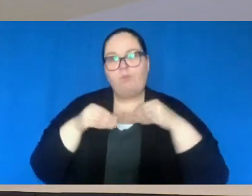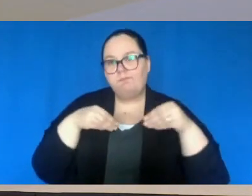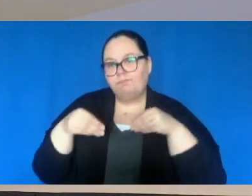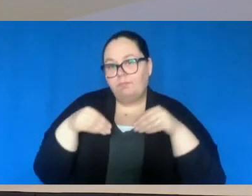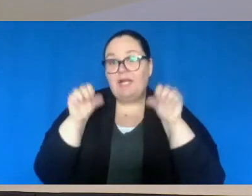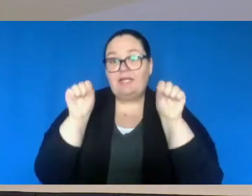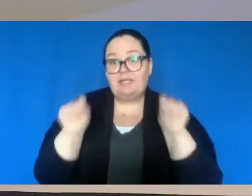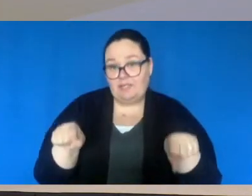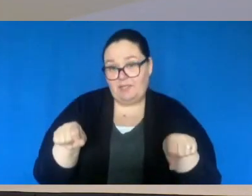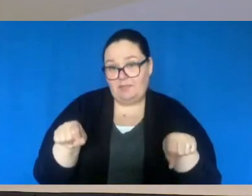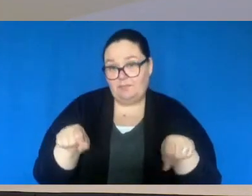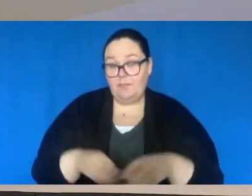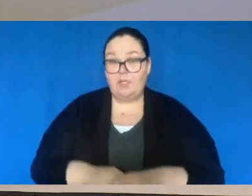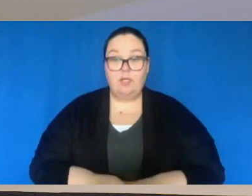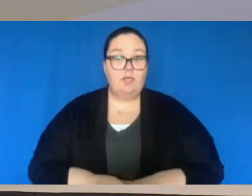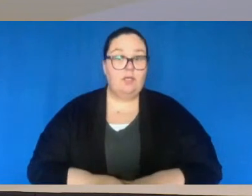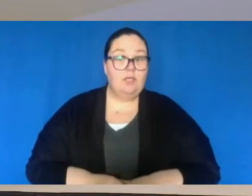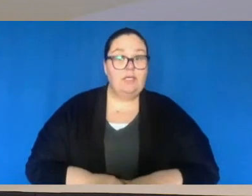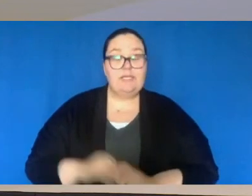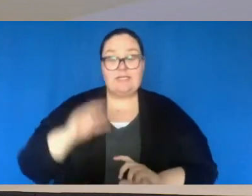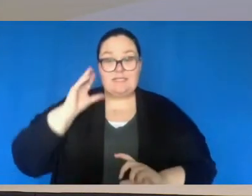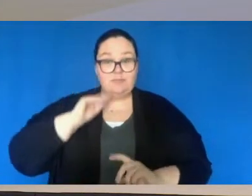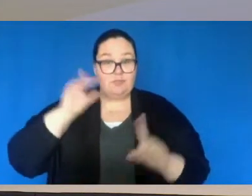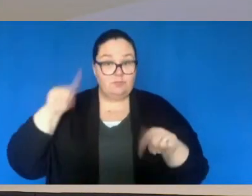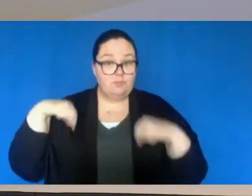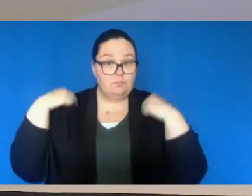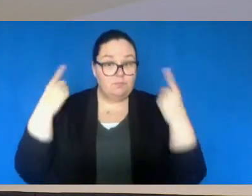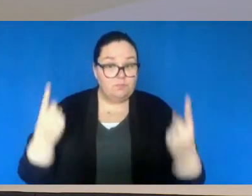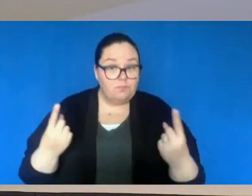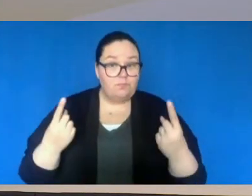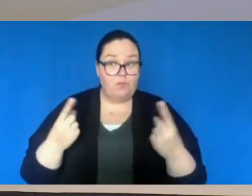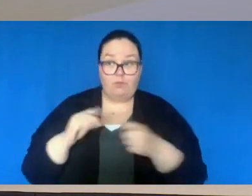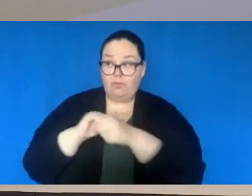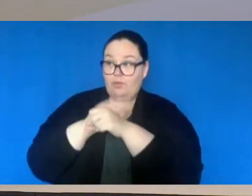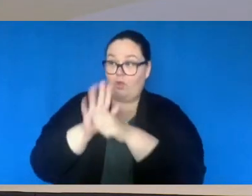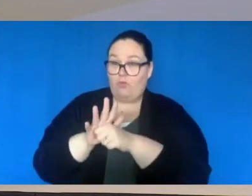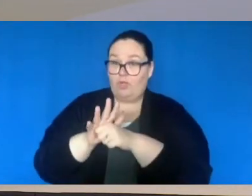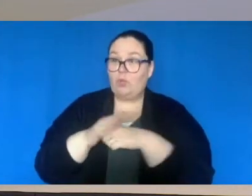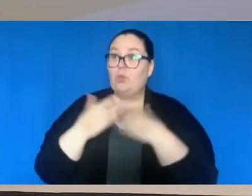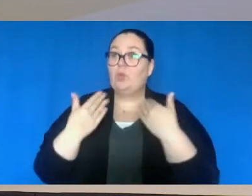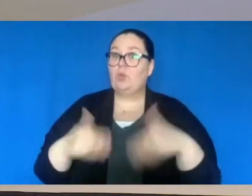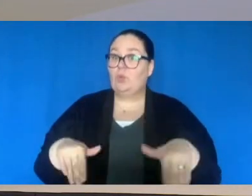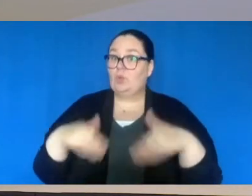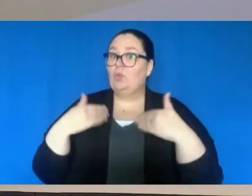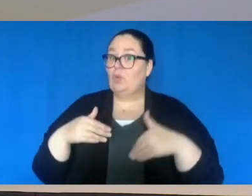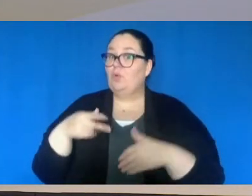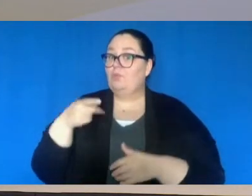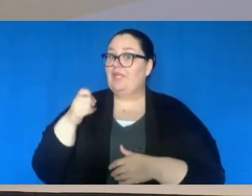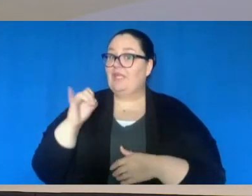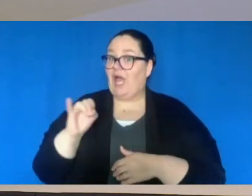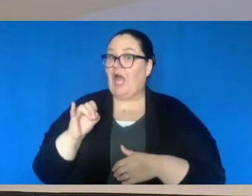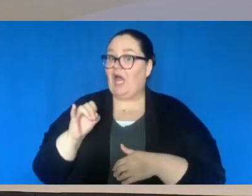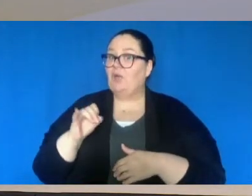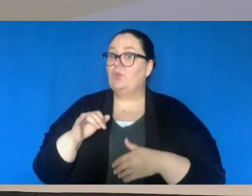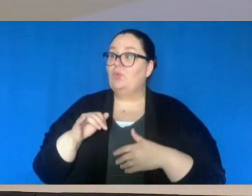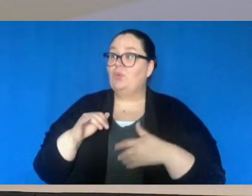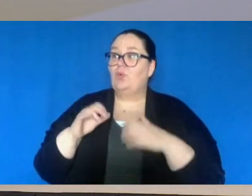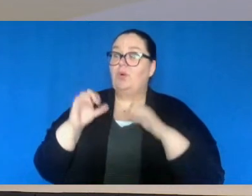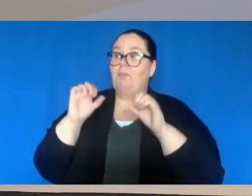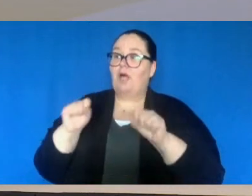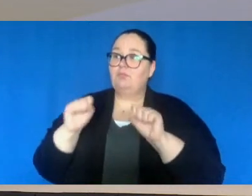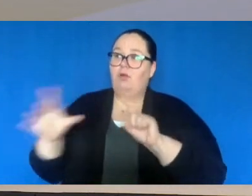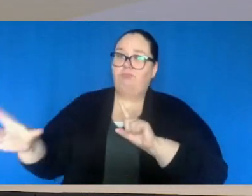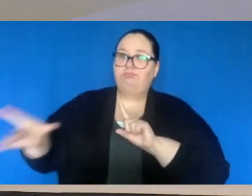Our experience to date with this virus demonstrates just how vulnerable PEI is to the importation of COVID-19.